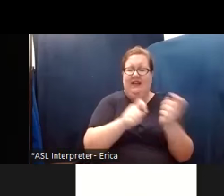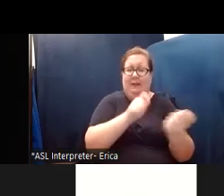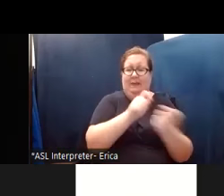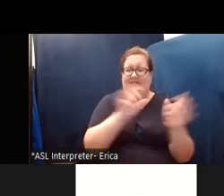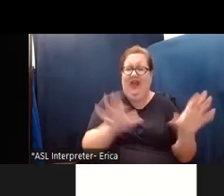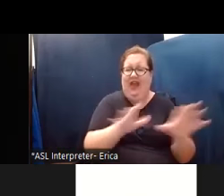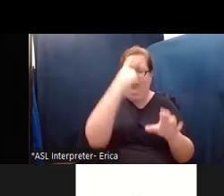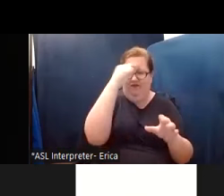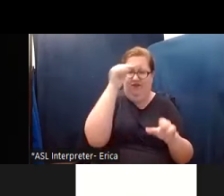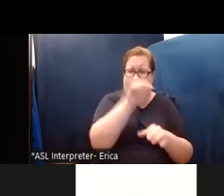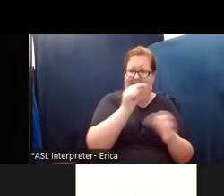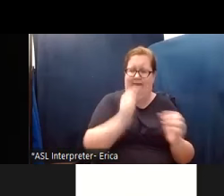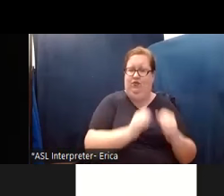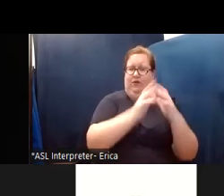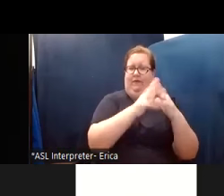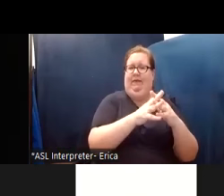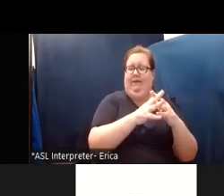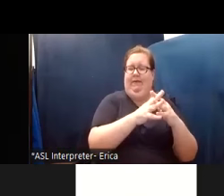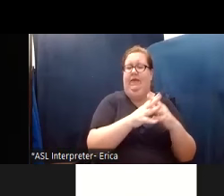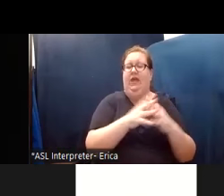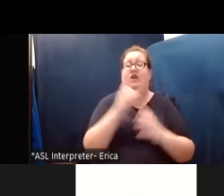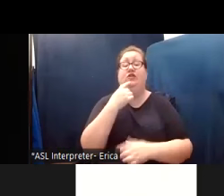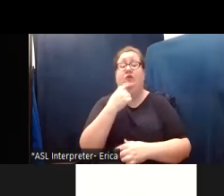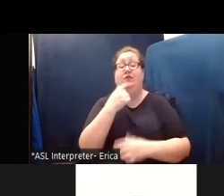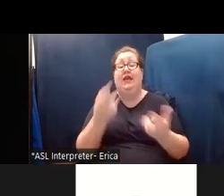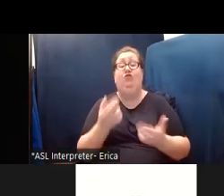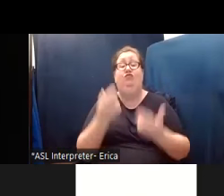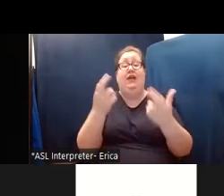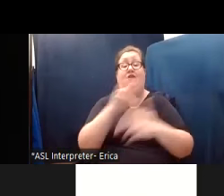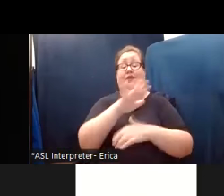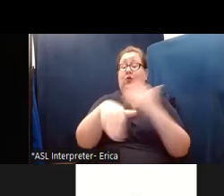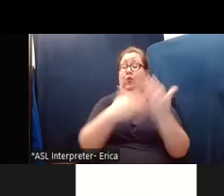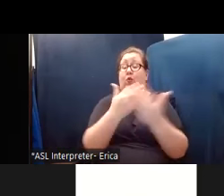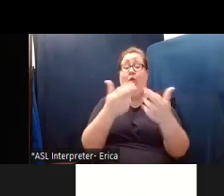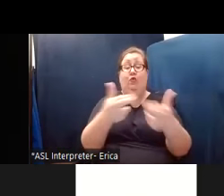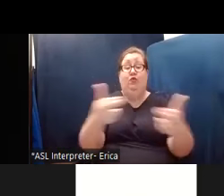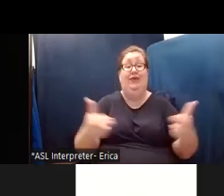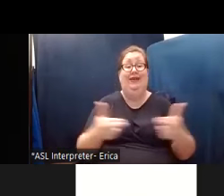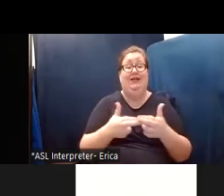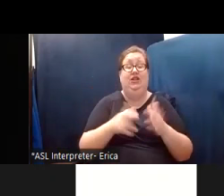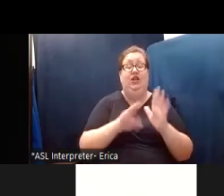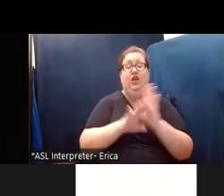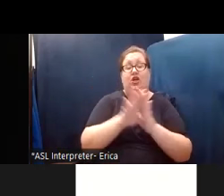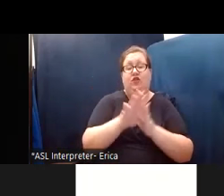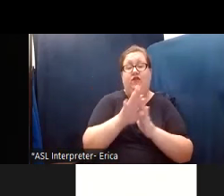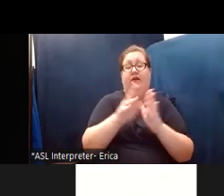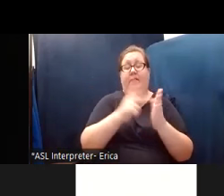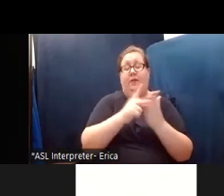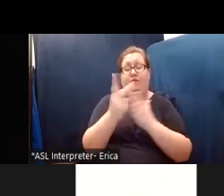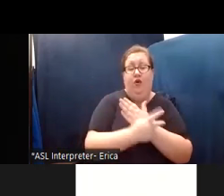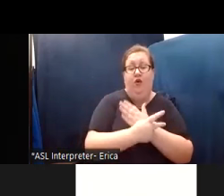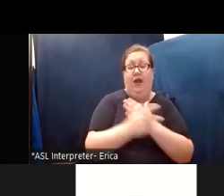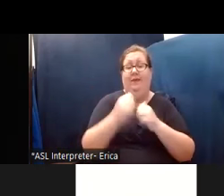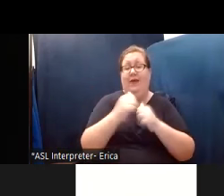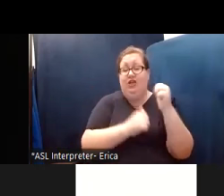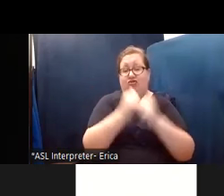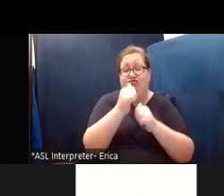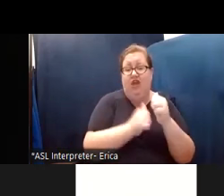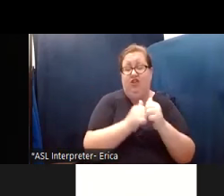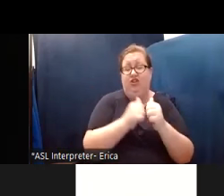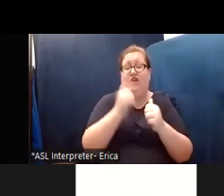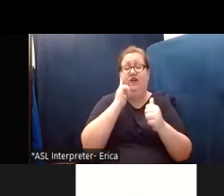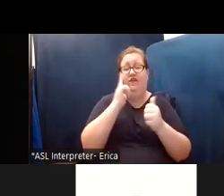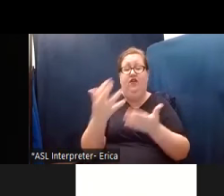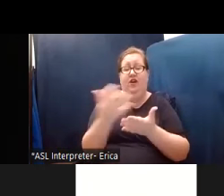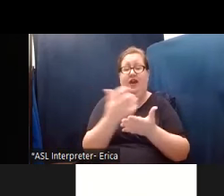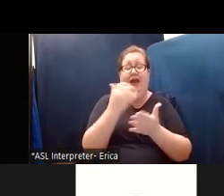this. So on this, we're saying as a recommendation to the whole region to develop a program structure and framework to provide funding and resources for green